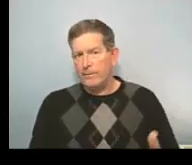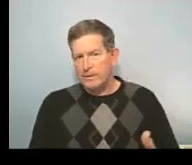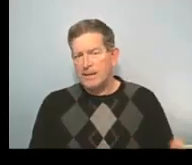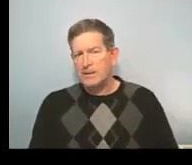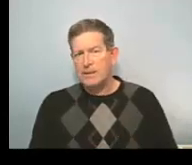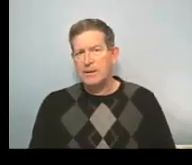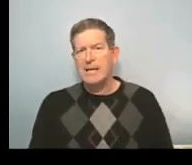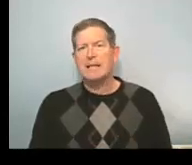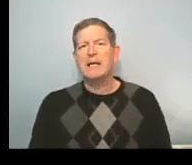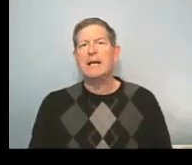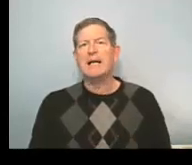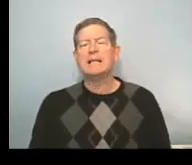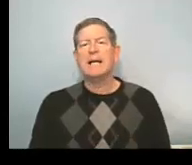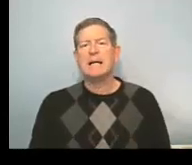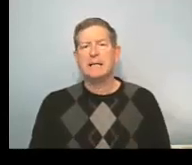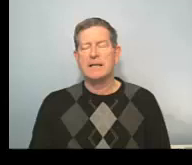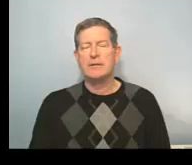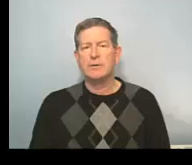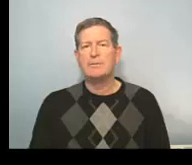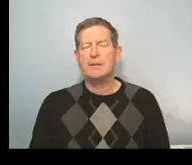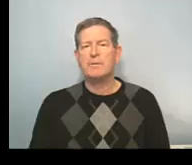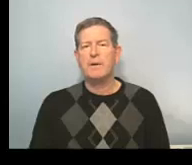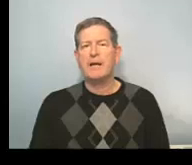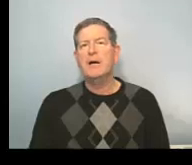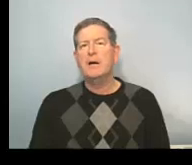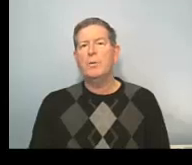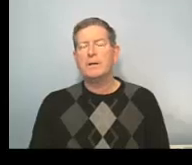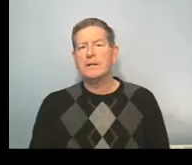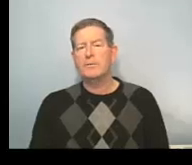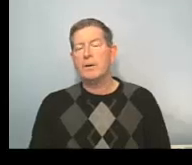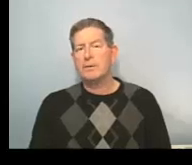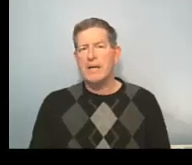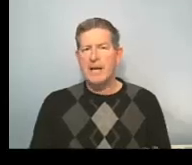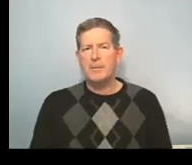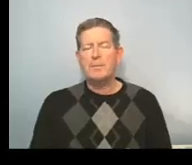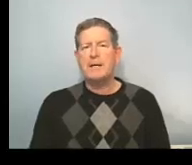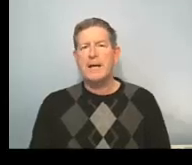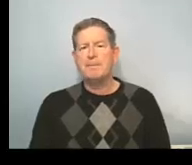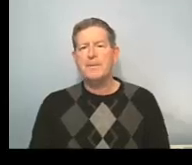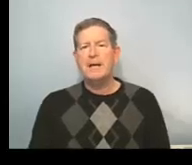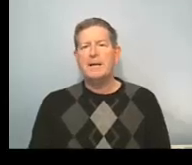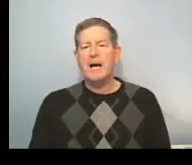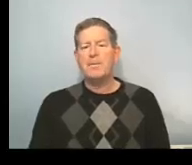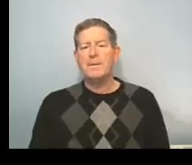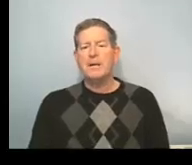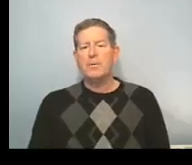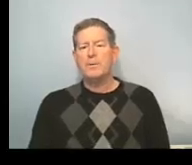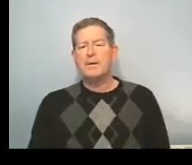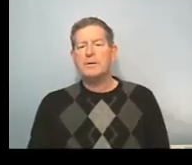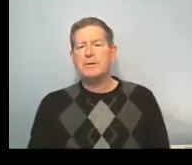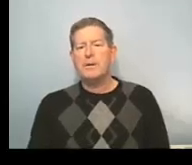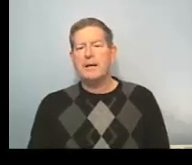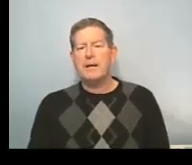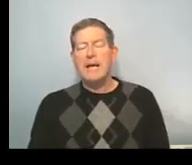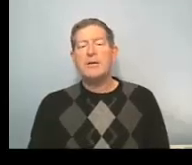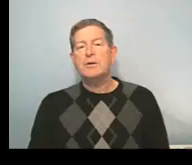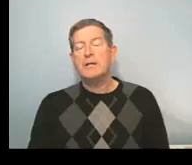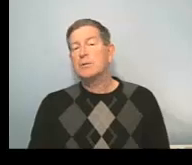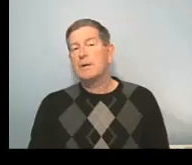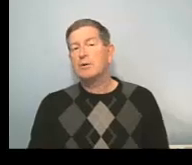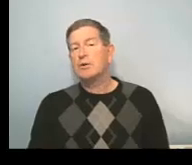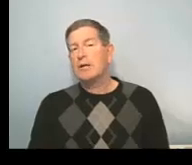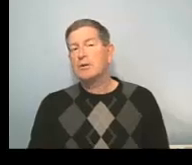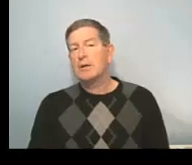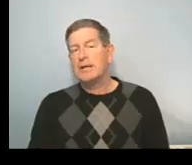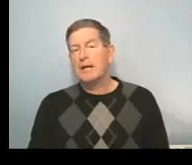if necessary, de la tarde, to specify whether it's a.m. or p.m. Now, when we get to 8, you see